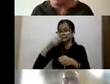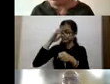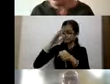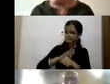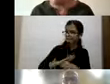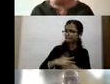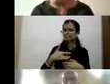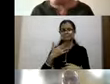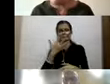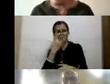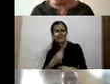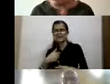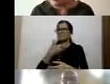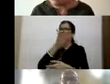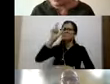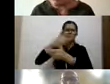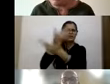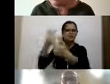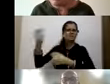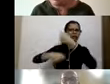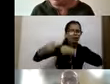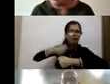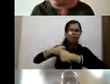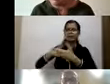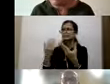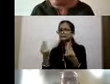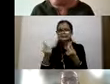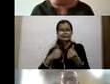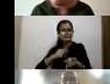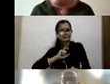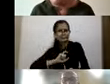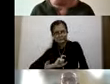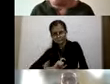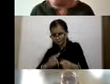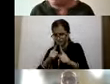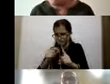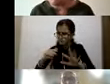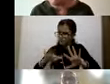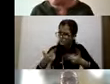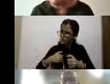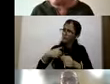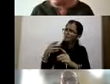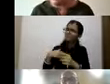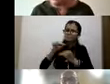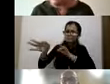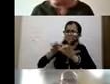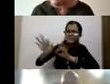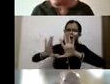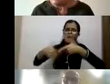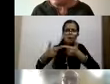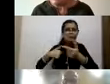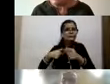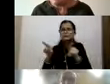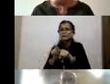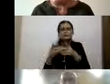so against me that I really at times felt demoralized. And I said, how do I, you know, how do I convince people? Because it's a chicken and egg thing, right?